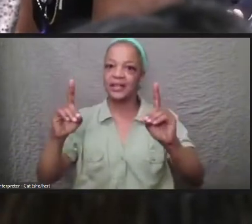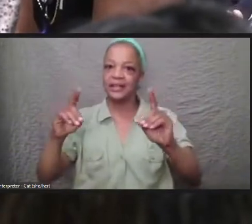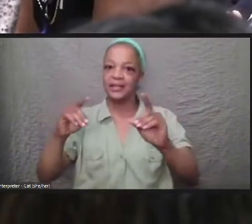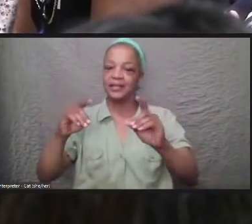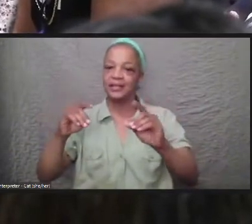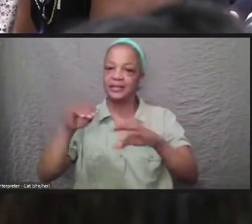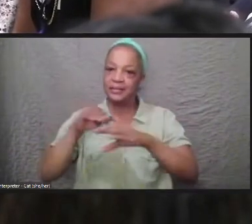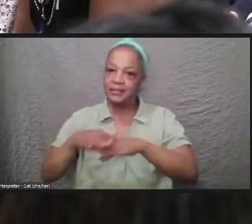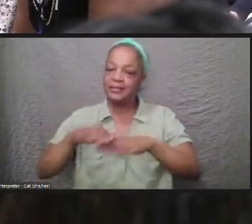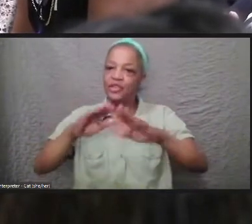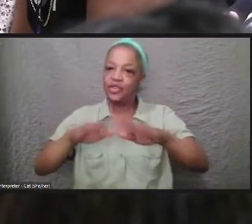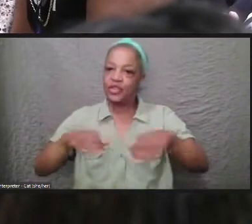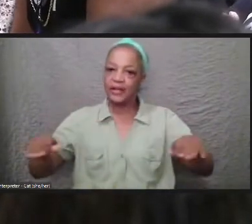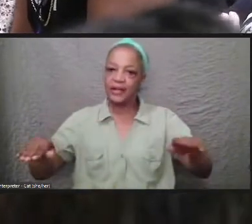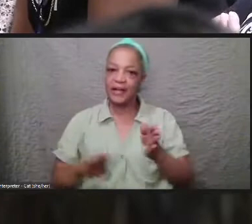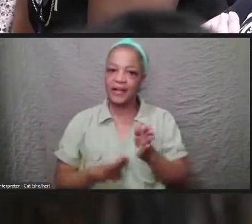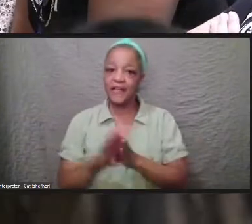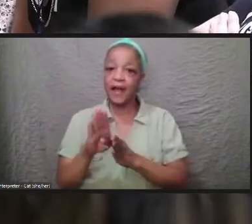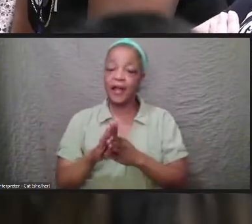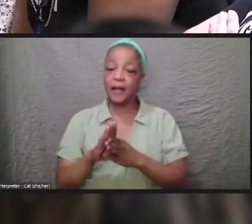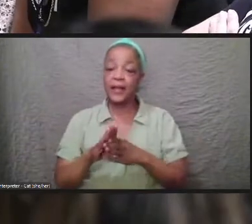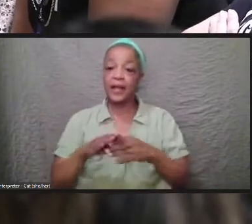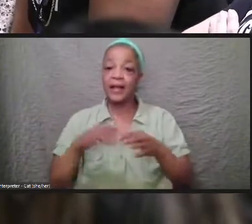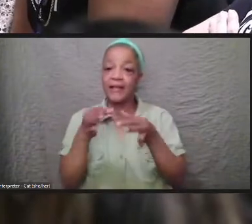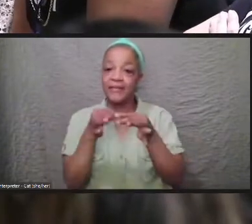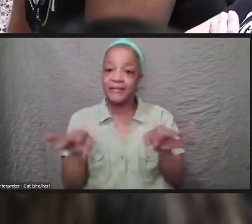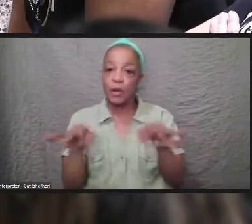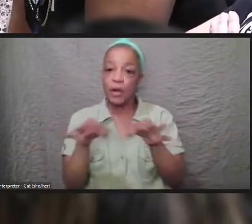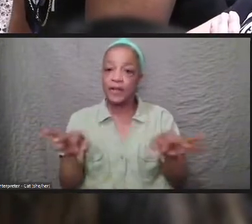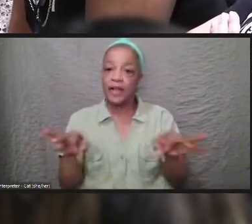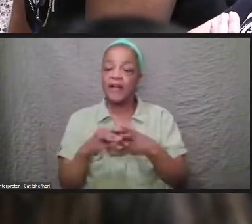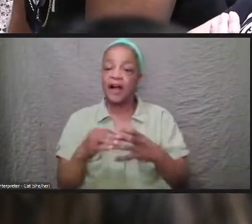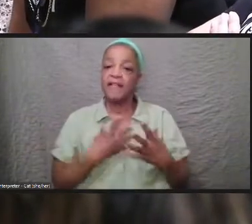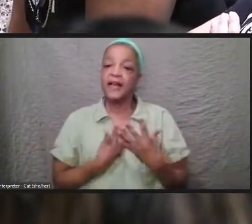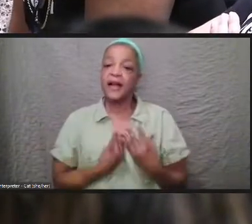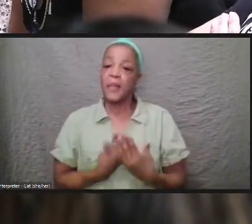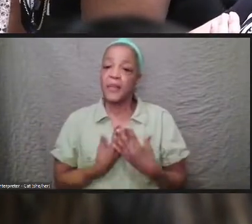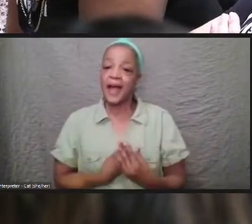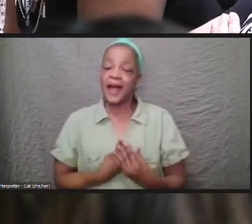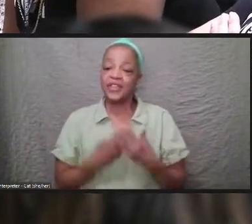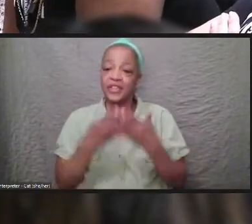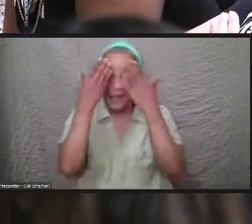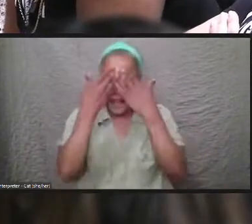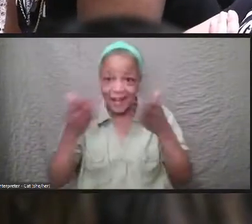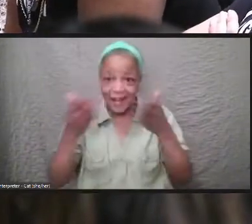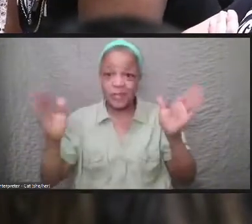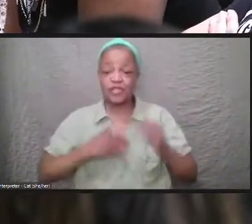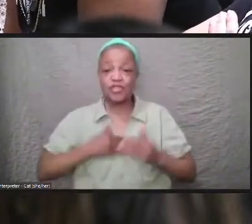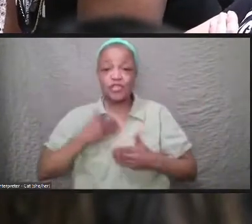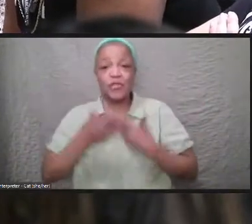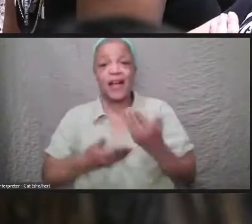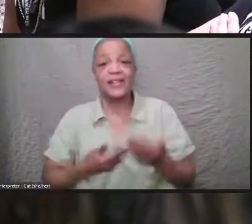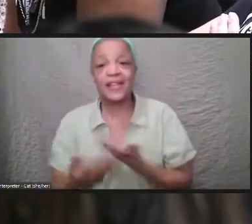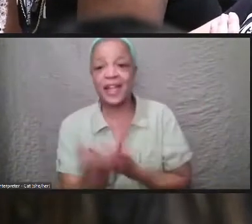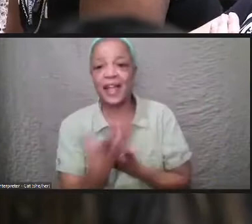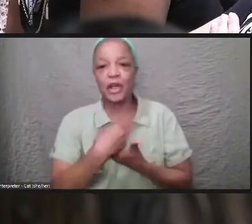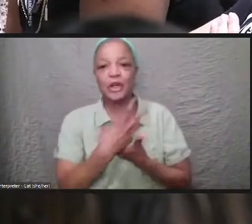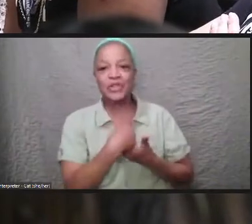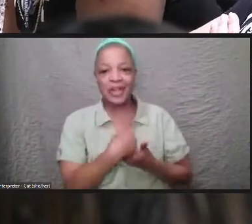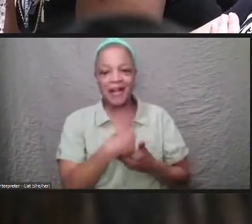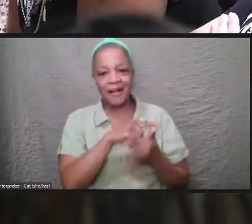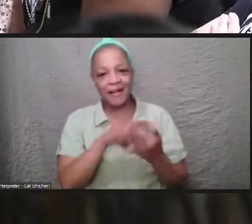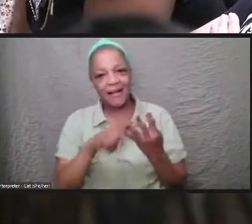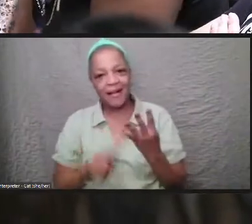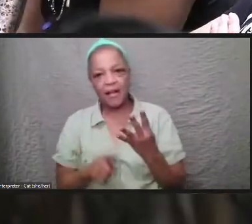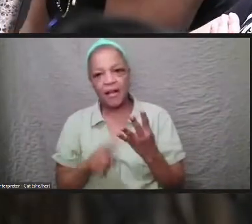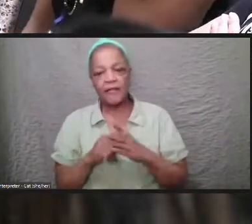this is developing a vocabulary of compassion, expansiveness, generosity, and inclusion from